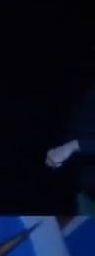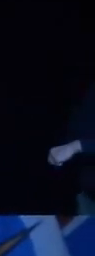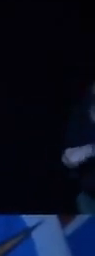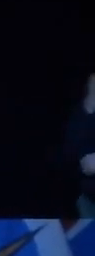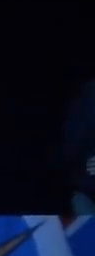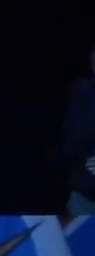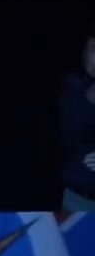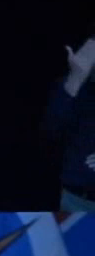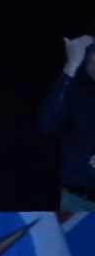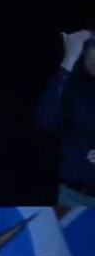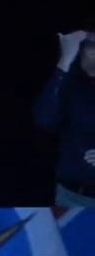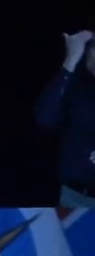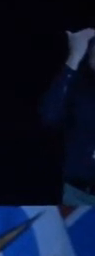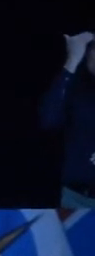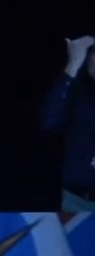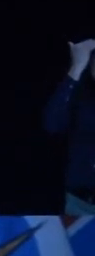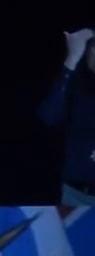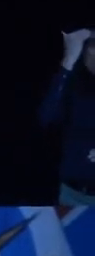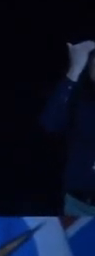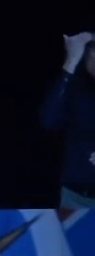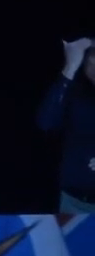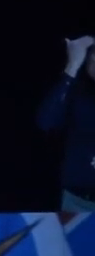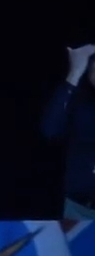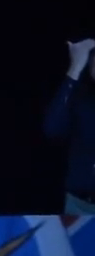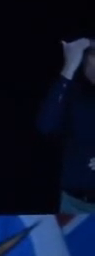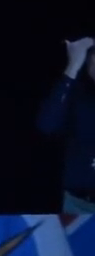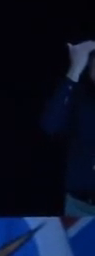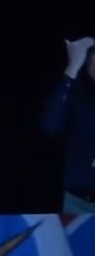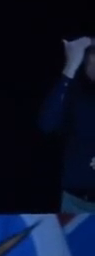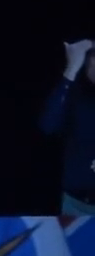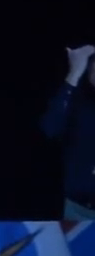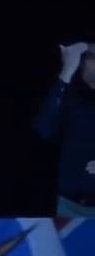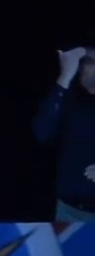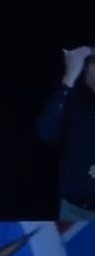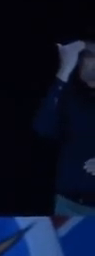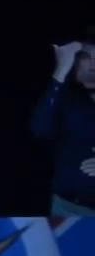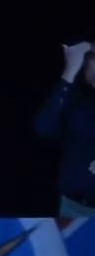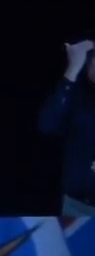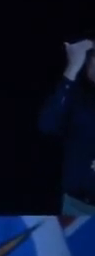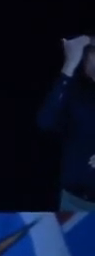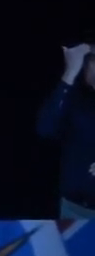to connect, call it. Right, that's why there's 172 deaths.